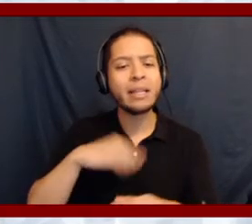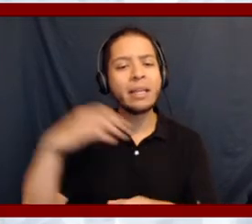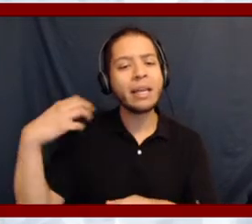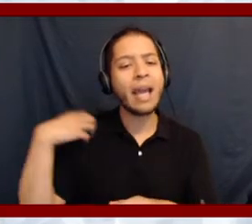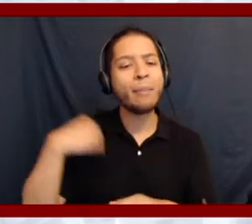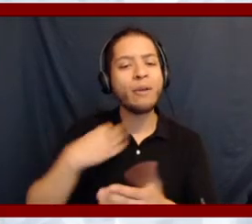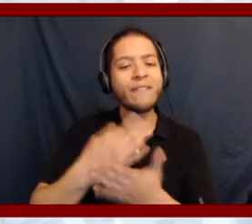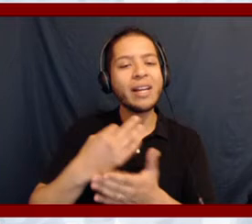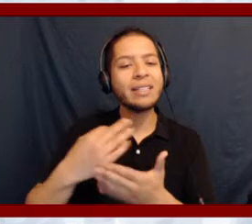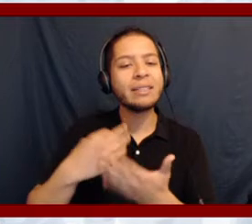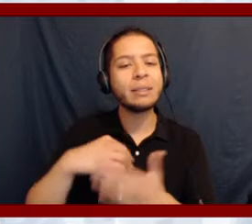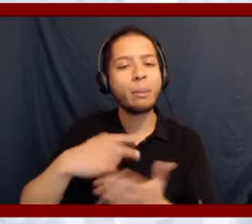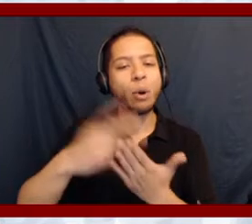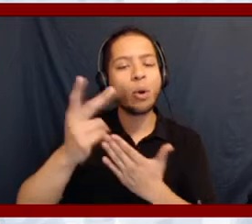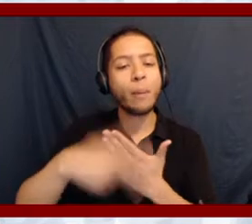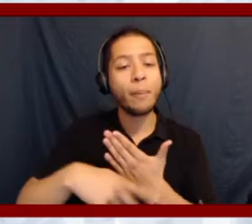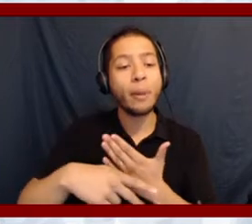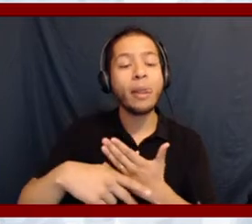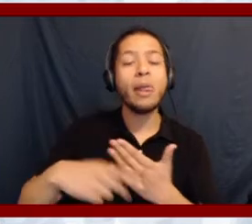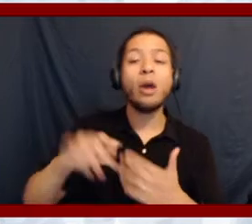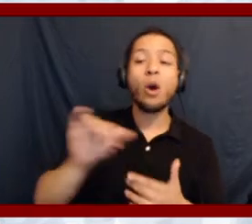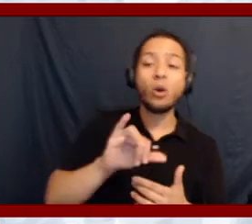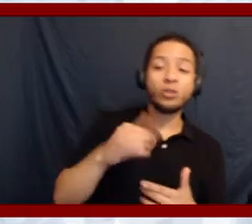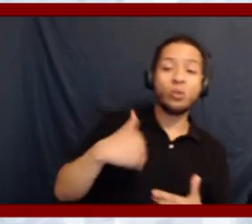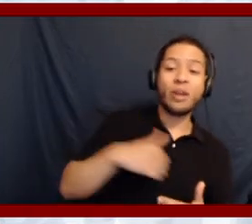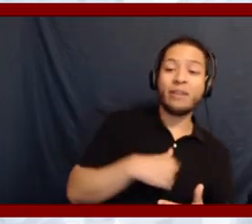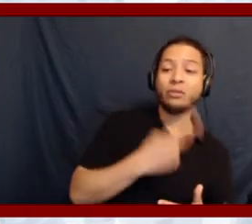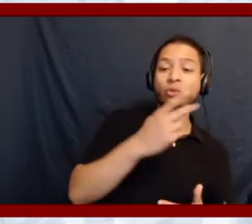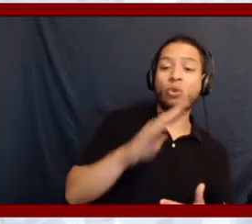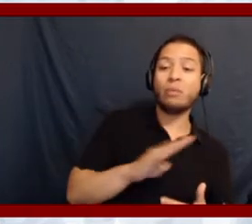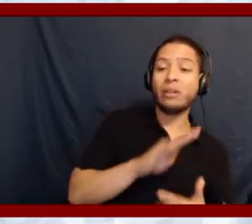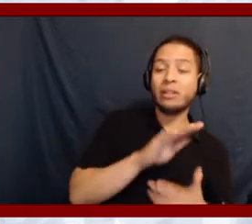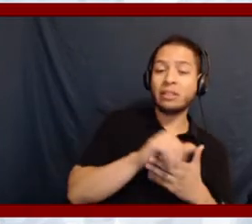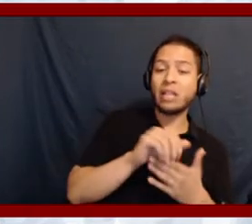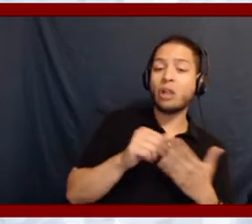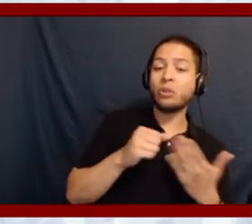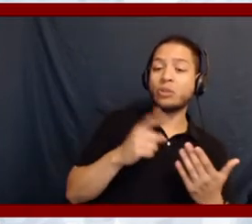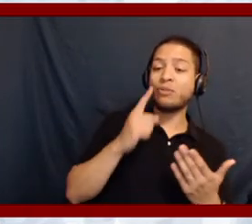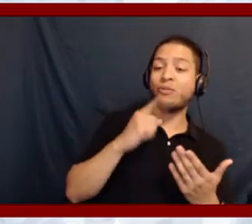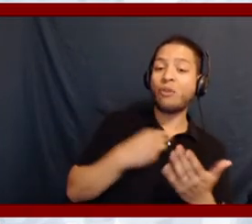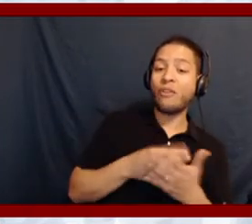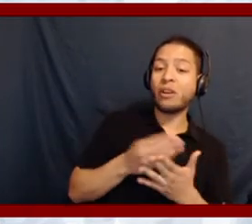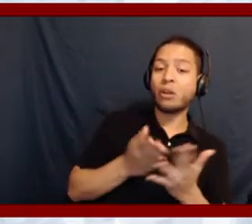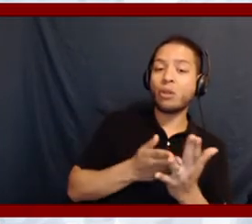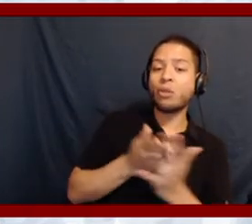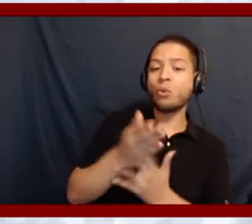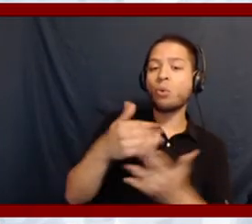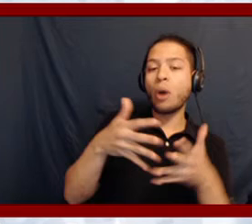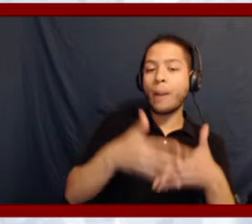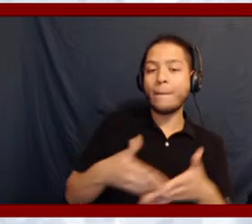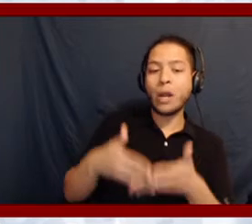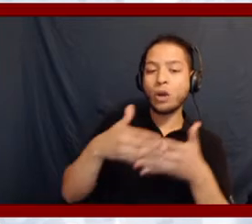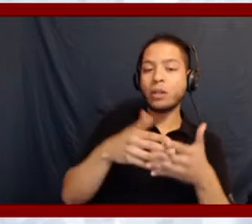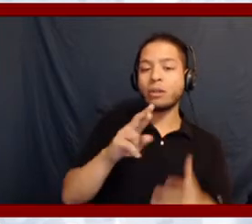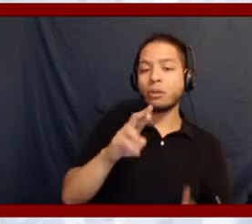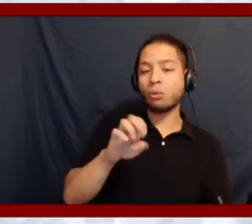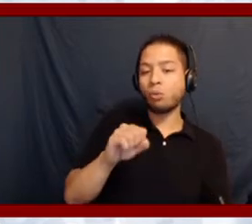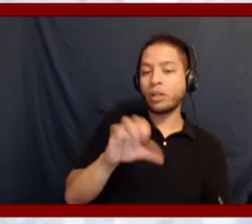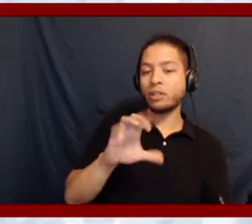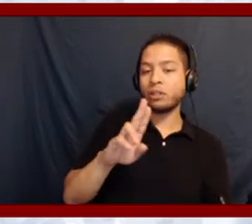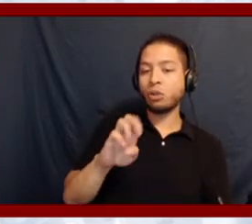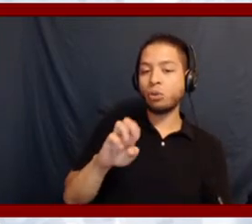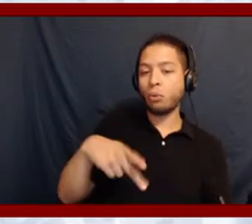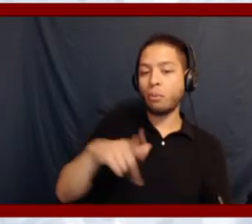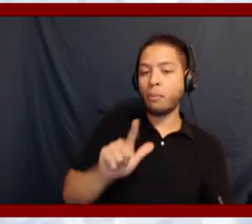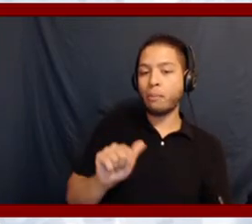another $2.6 billion in additional funding to HBCUs through the American Rescue Plan, and aid HBCUs in spending more